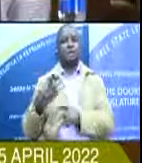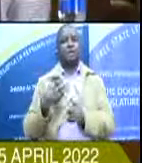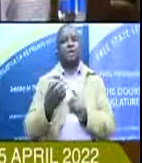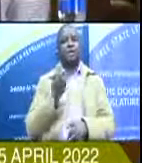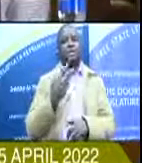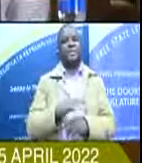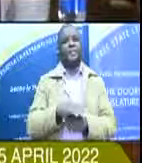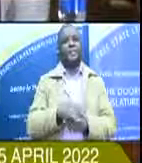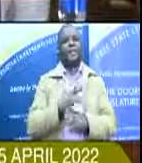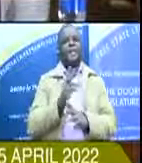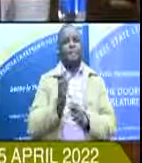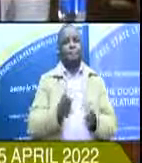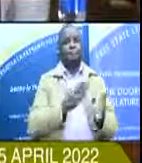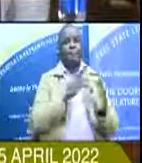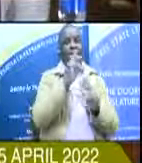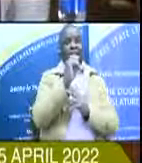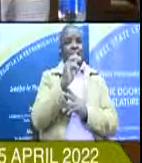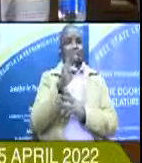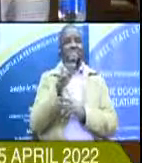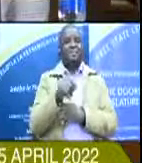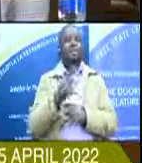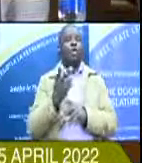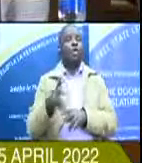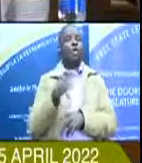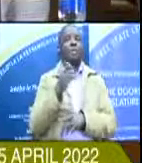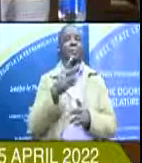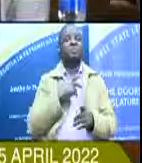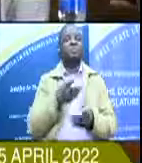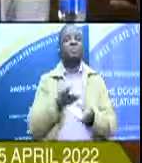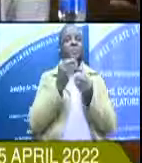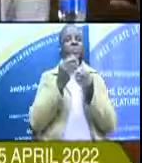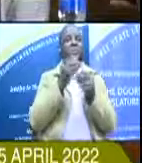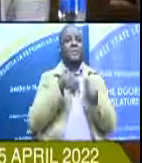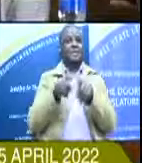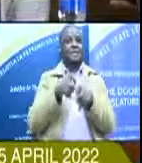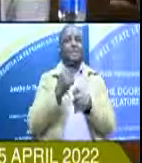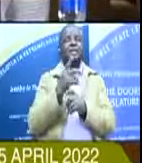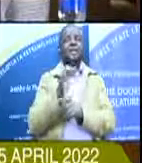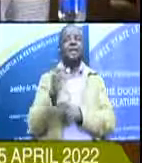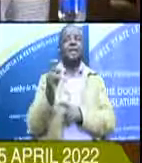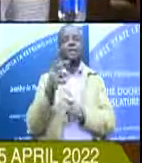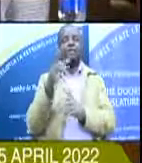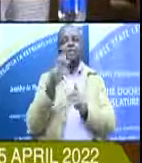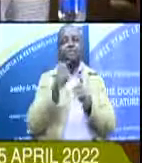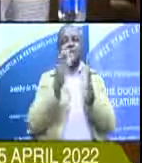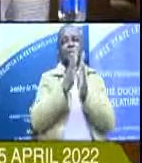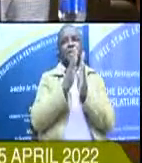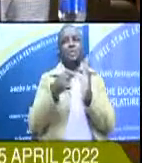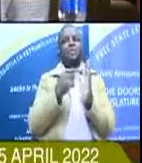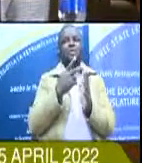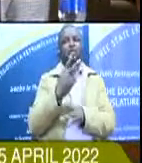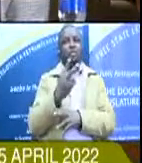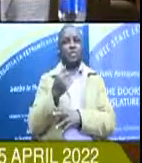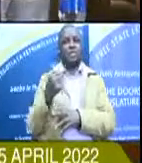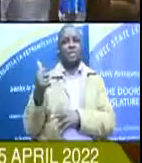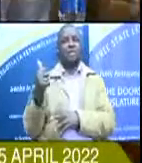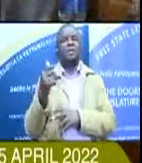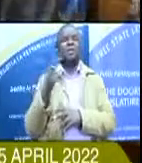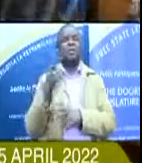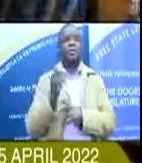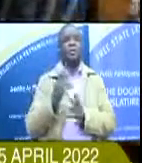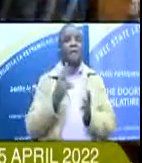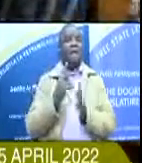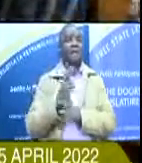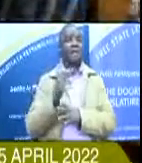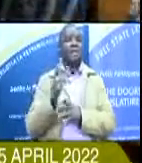With tuberculosis, the total number of patients diagnosed with TB has declined from 10,266 in 2018